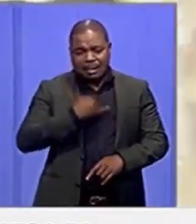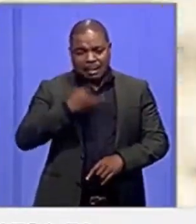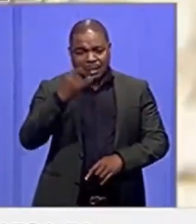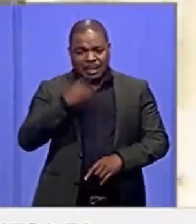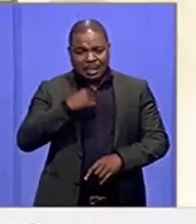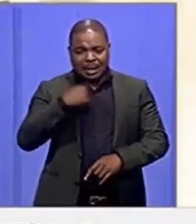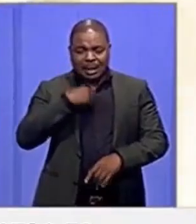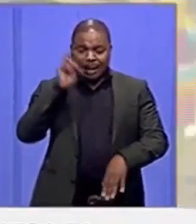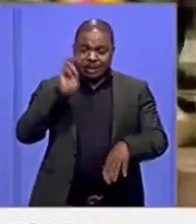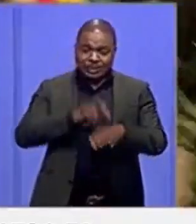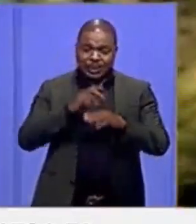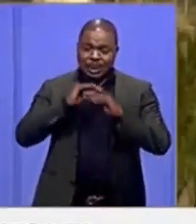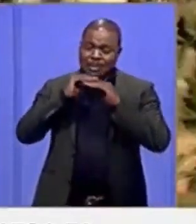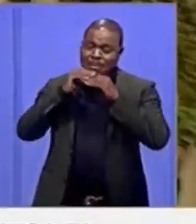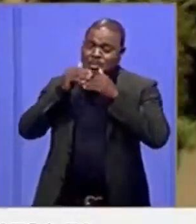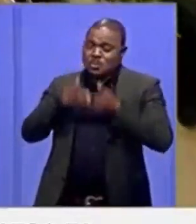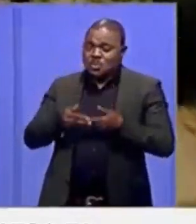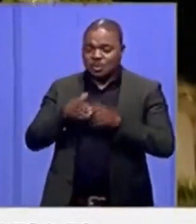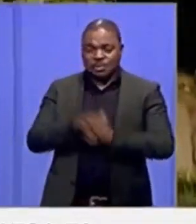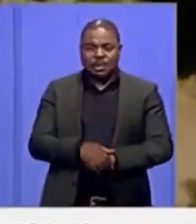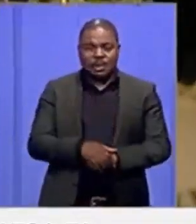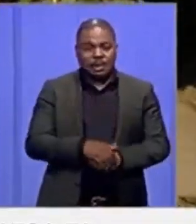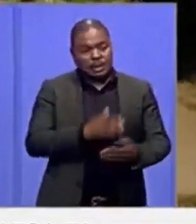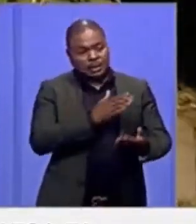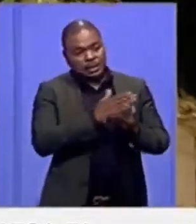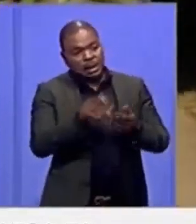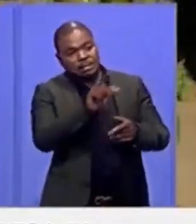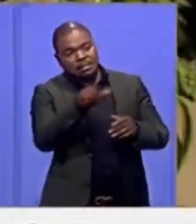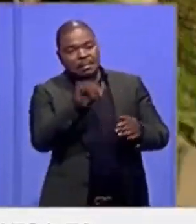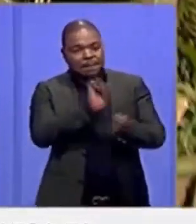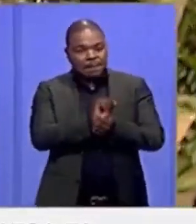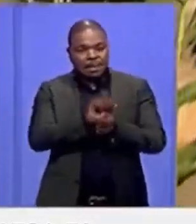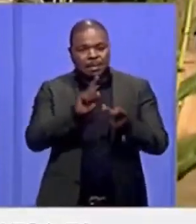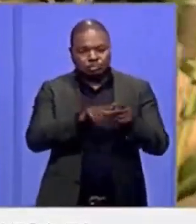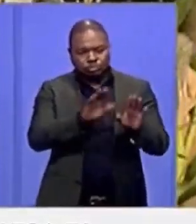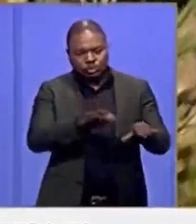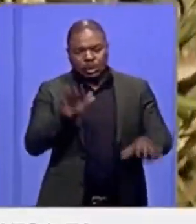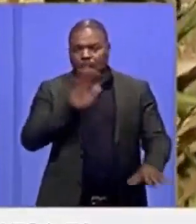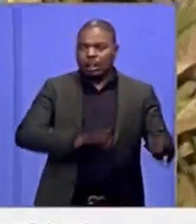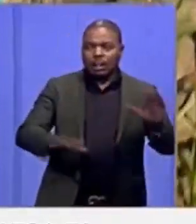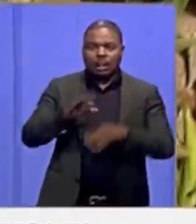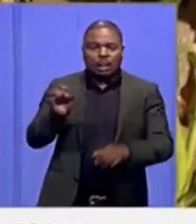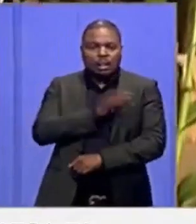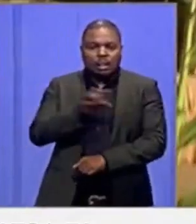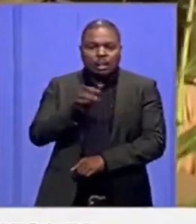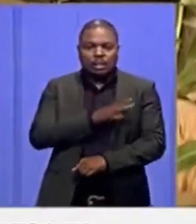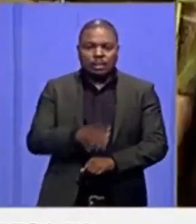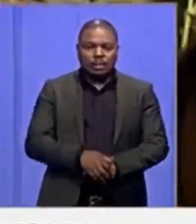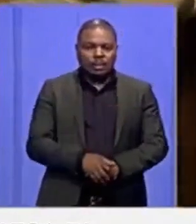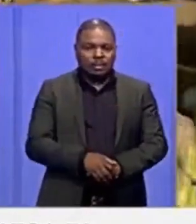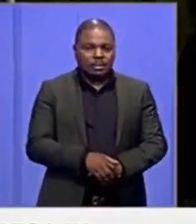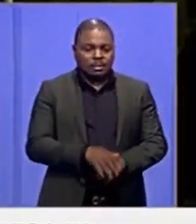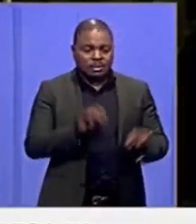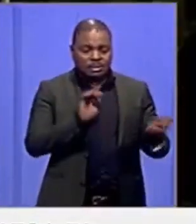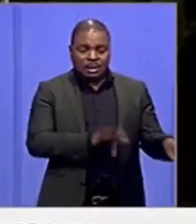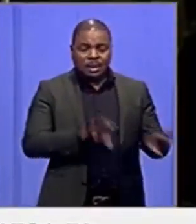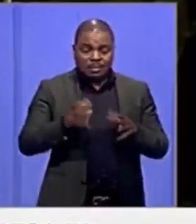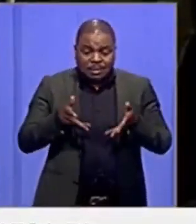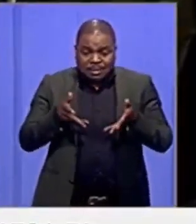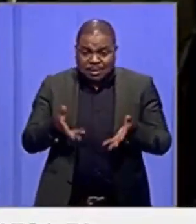need protection only. Bangwe ba ne ba tshwarwa, bana ba tlogetswe ba tshogile. The suffering that we were facing